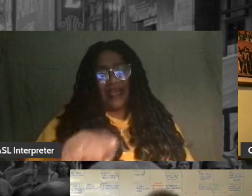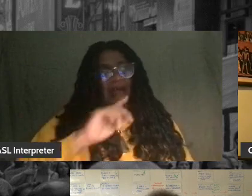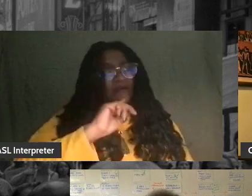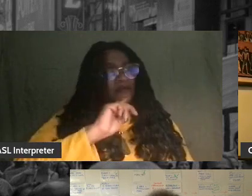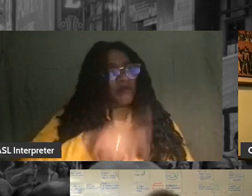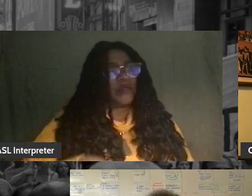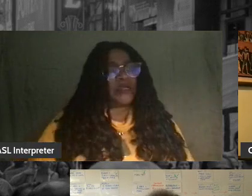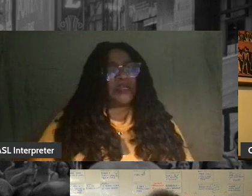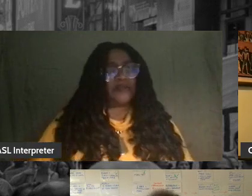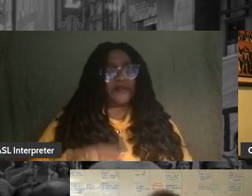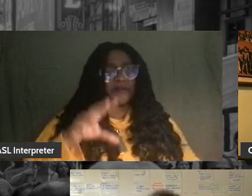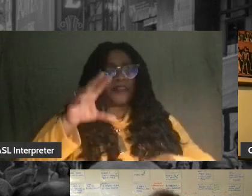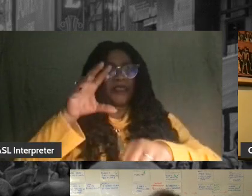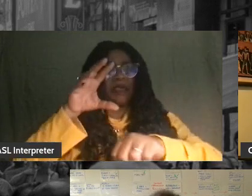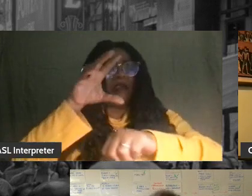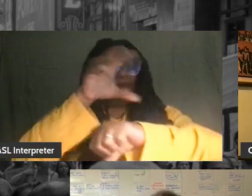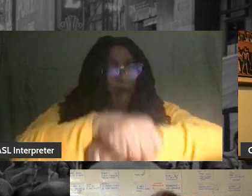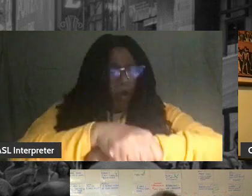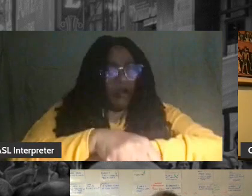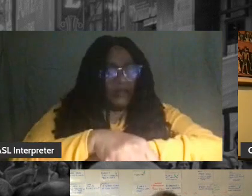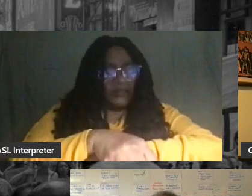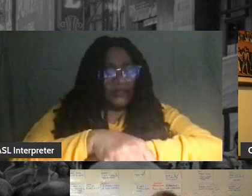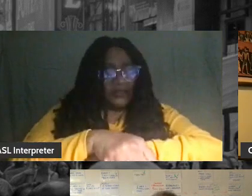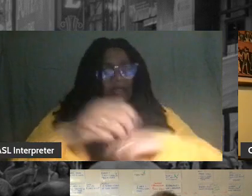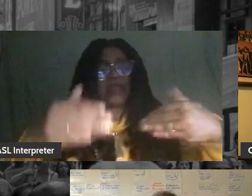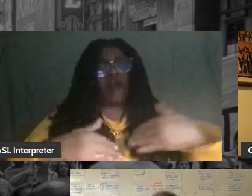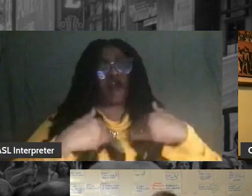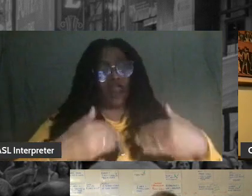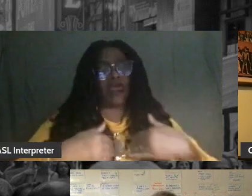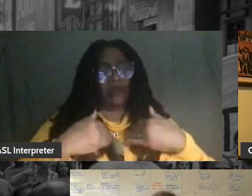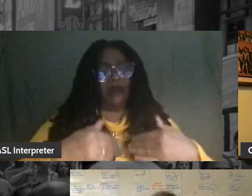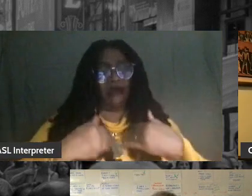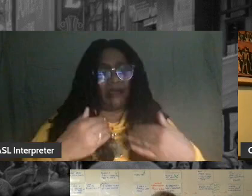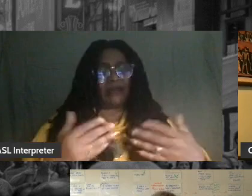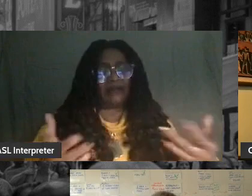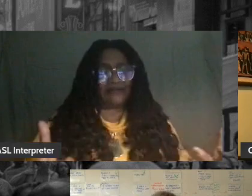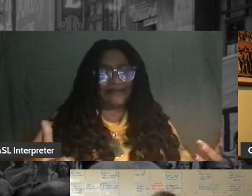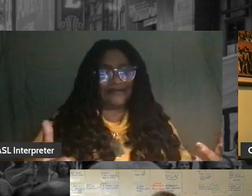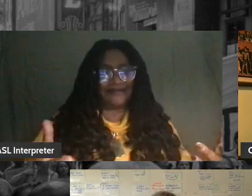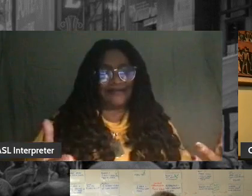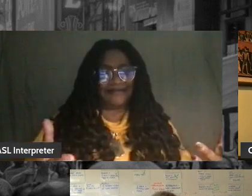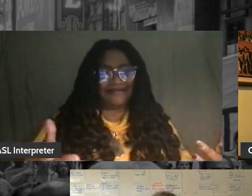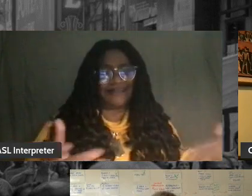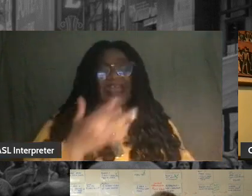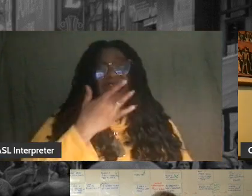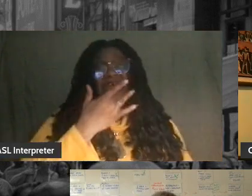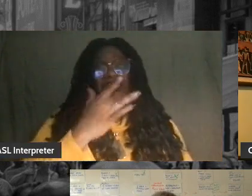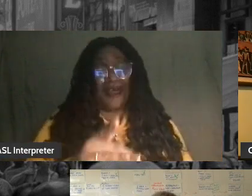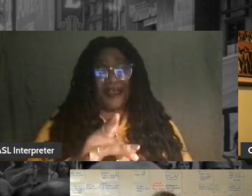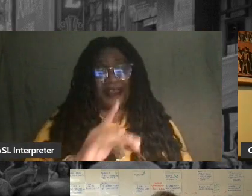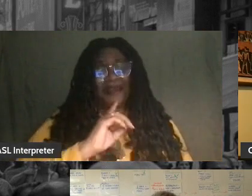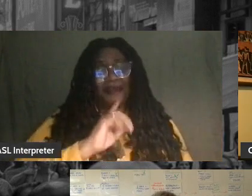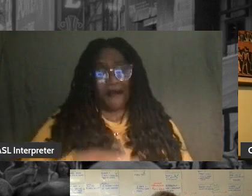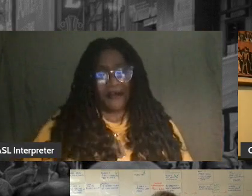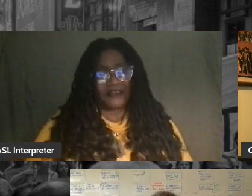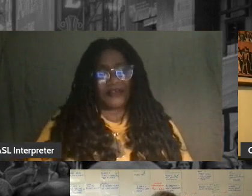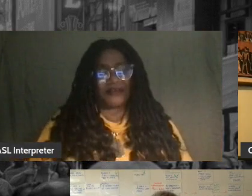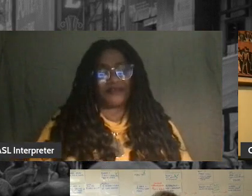I was forced very early on to, and lucky enough, actually, very early